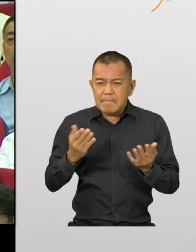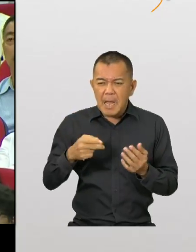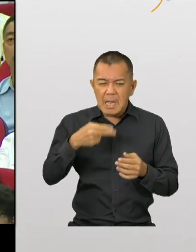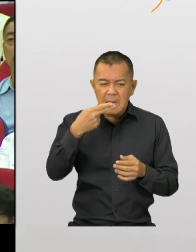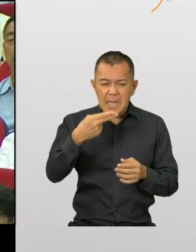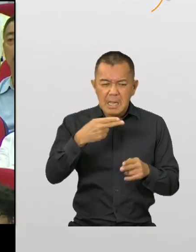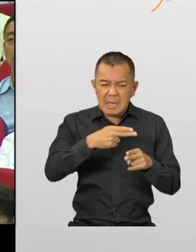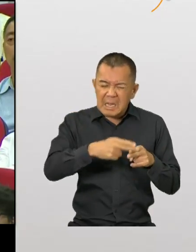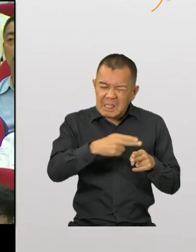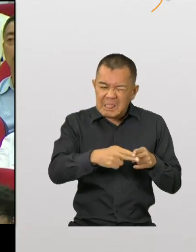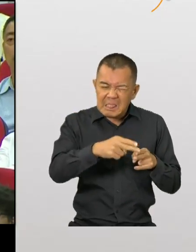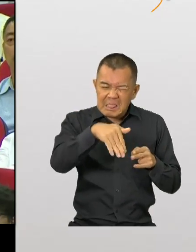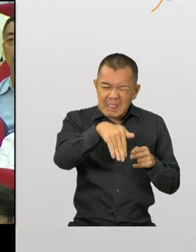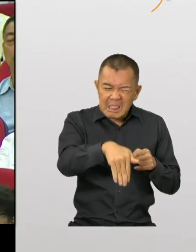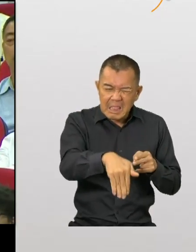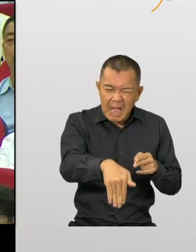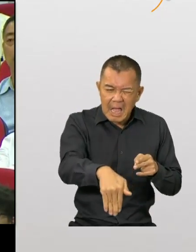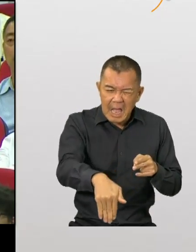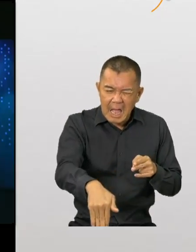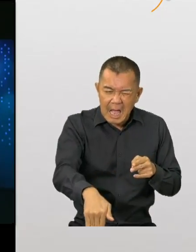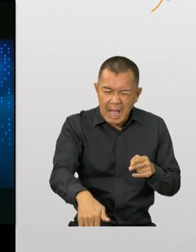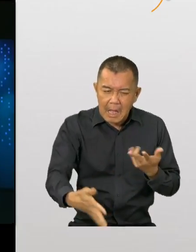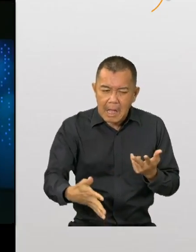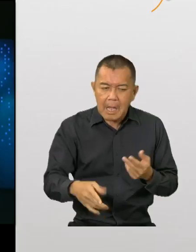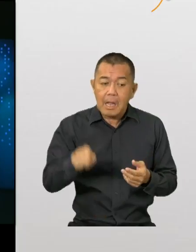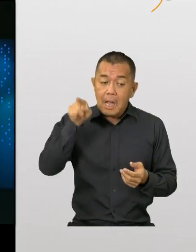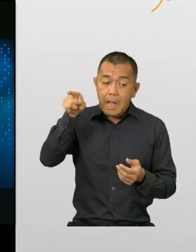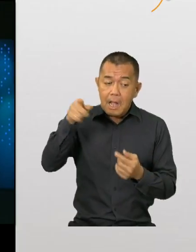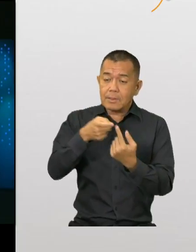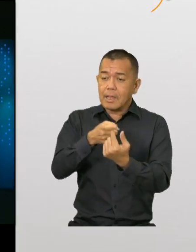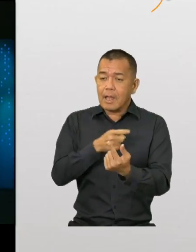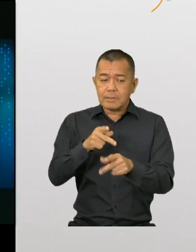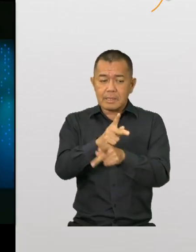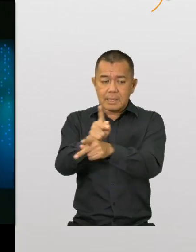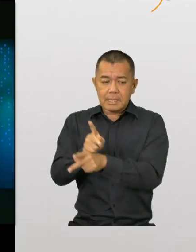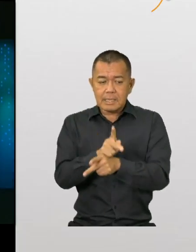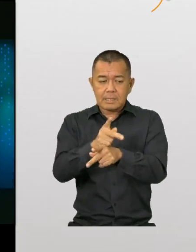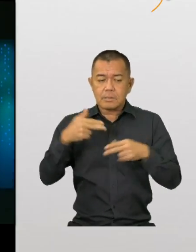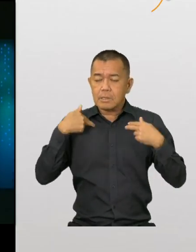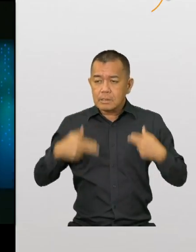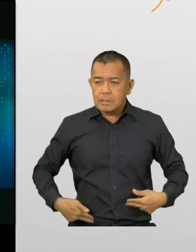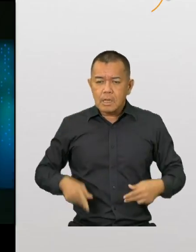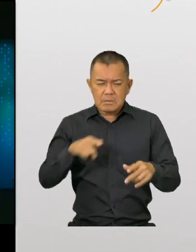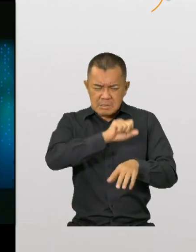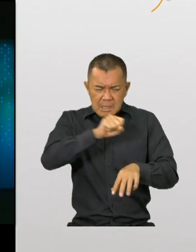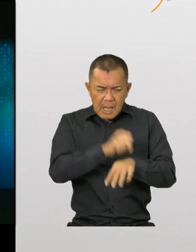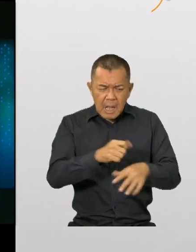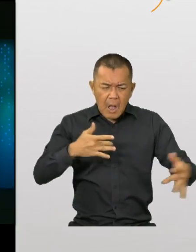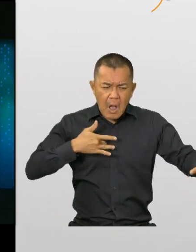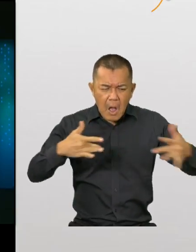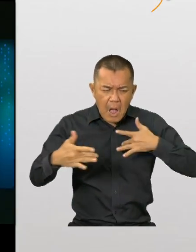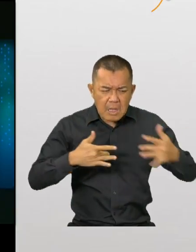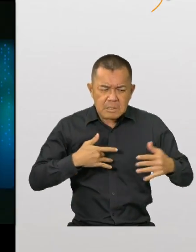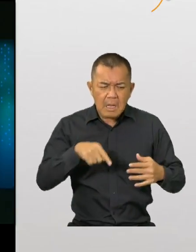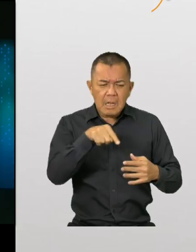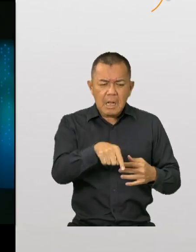Apart from healthcare, many Singaporeans are also concerned about housing. But unlike healthcare, housing is not a simple